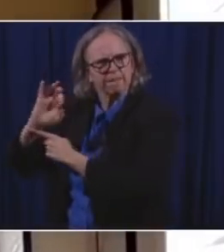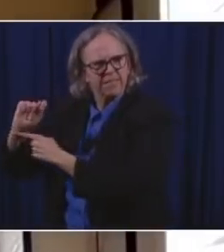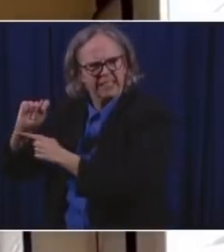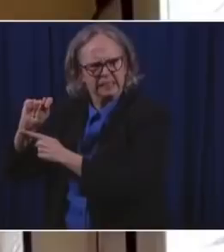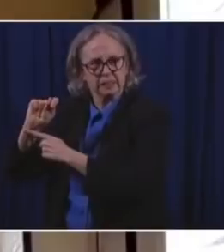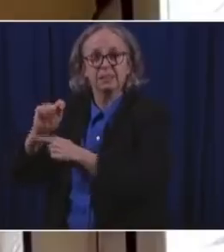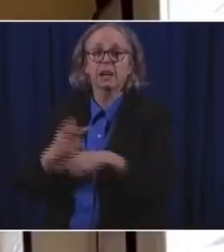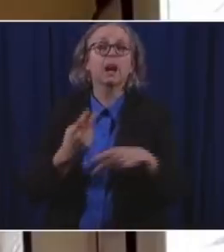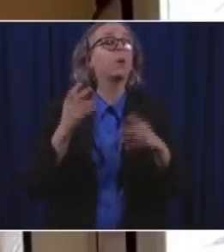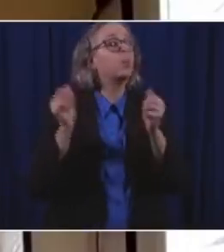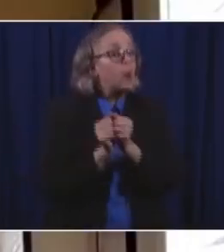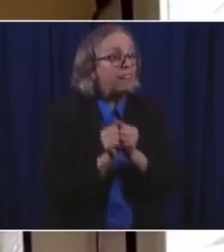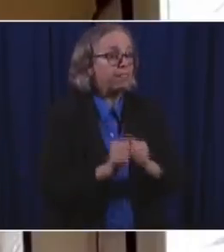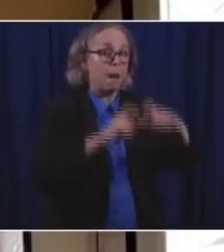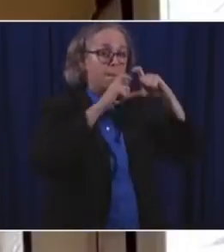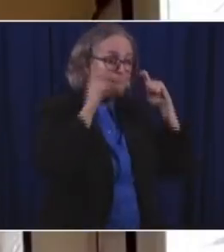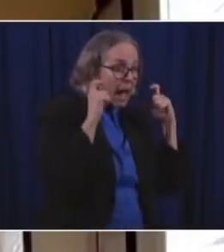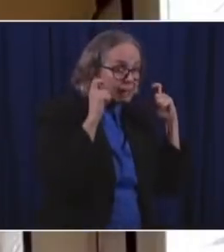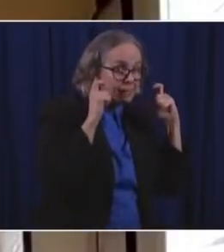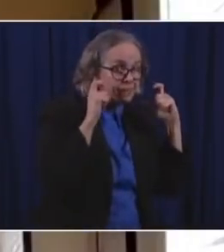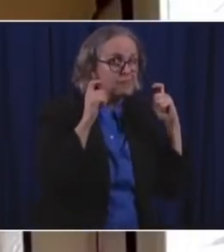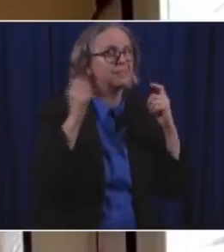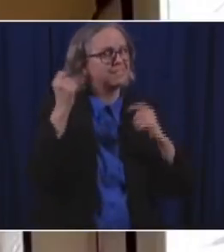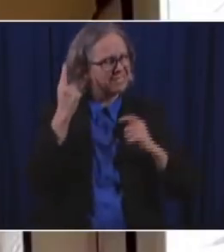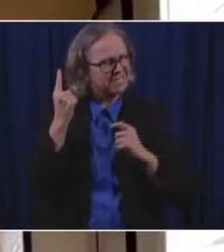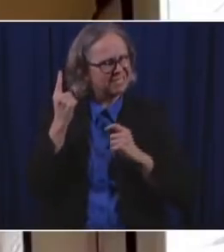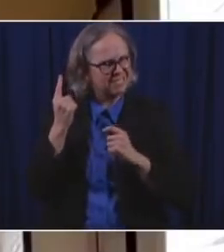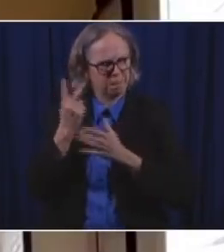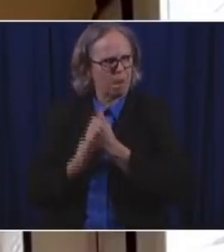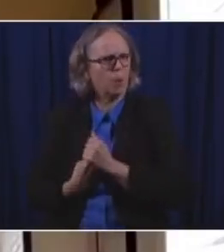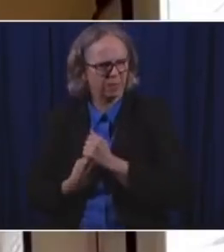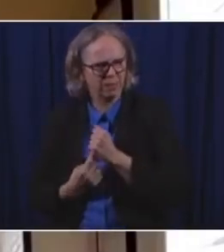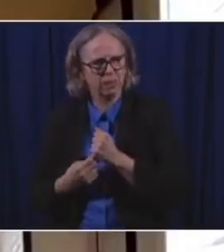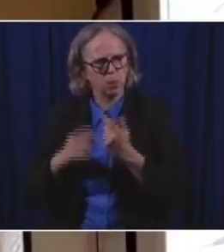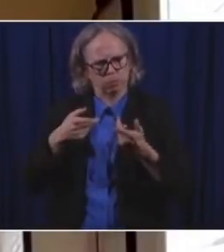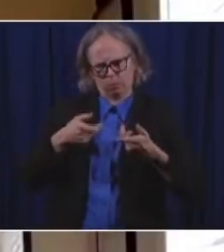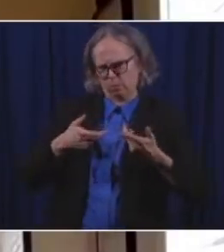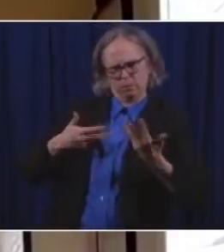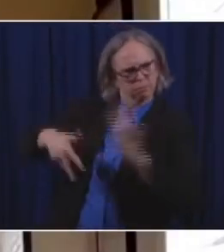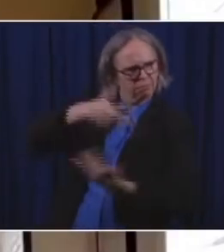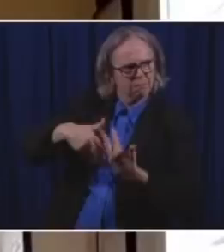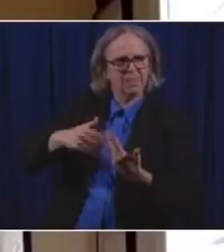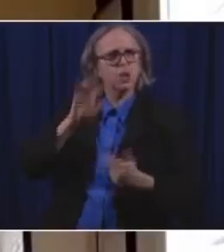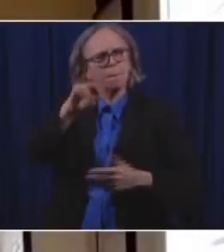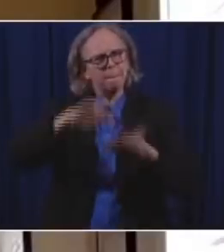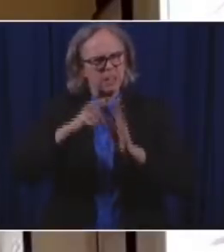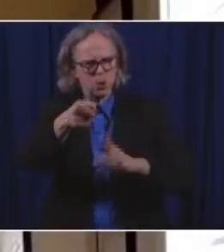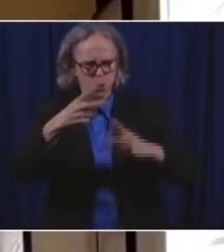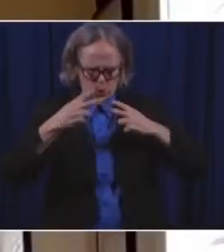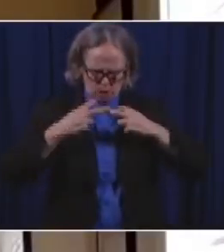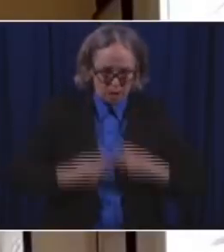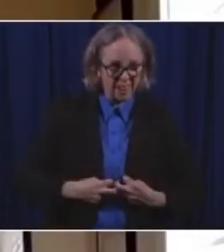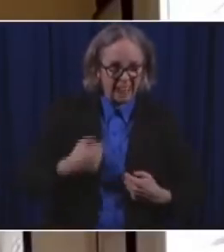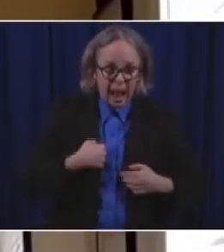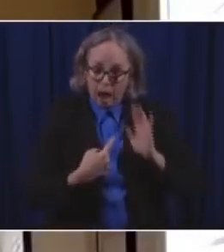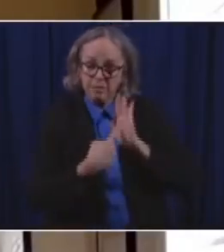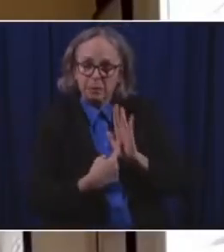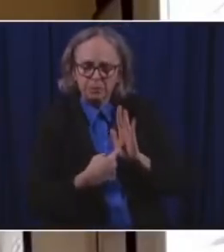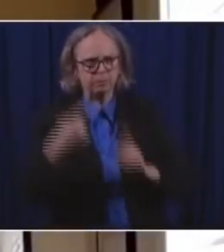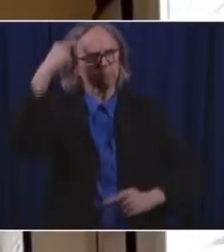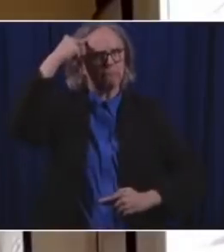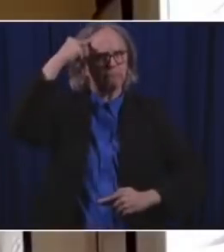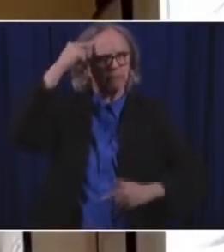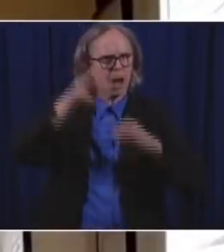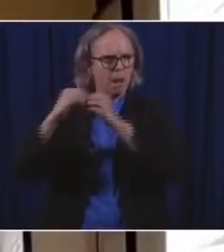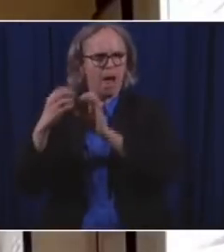important. Keep an eye out for any symptoms for the full 14-day period, regardless of